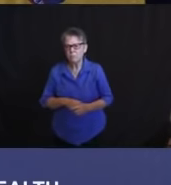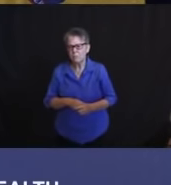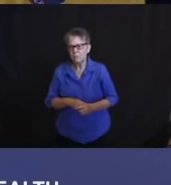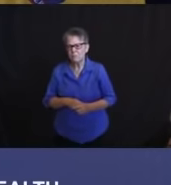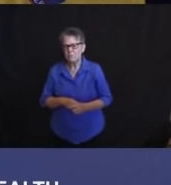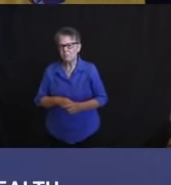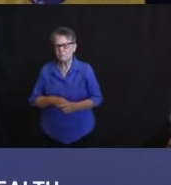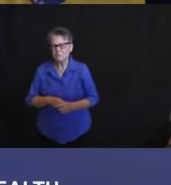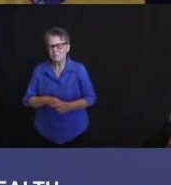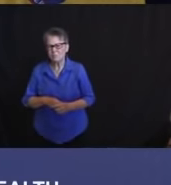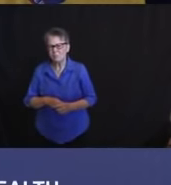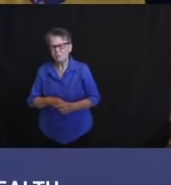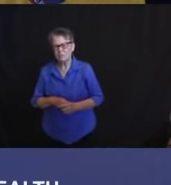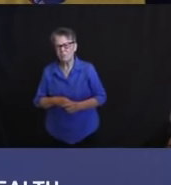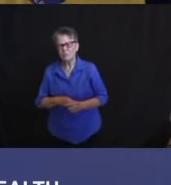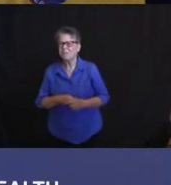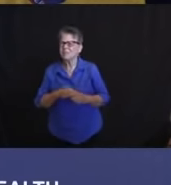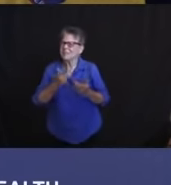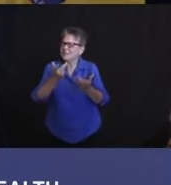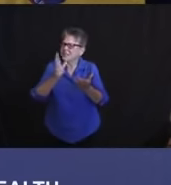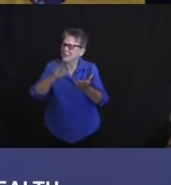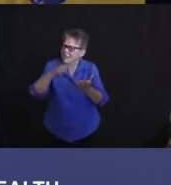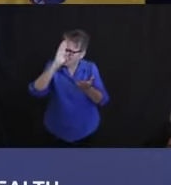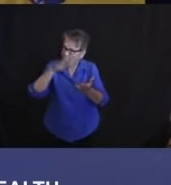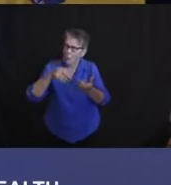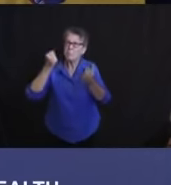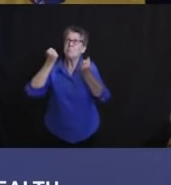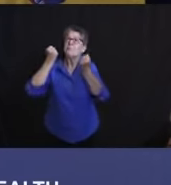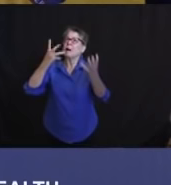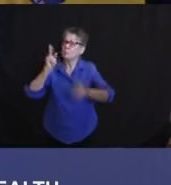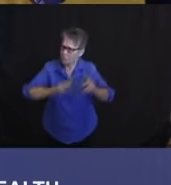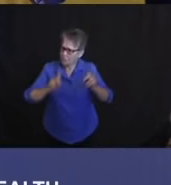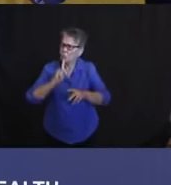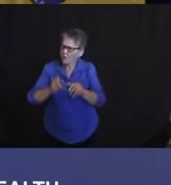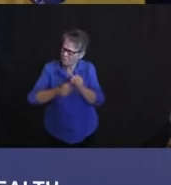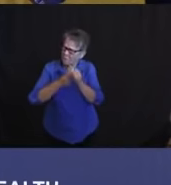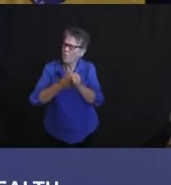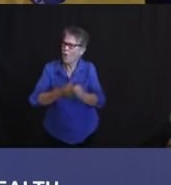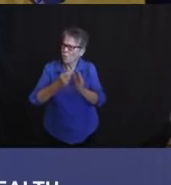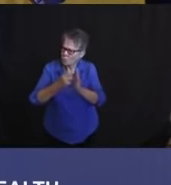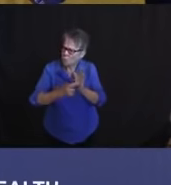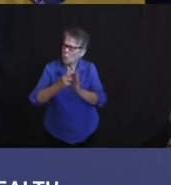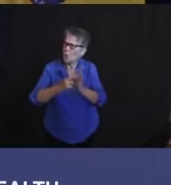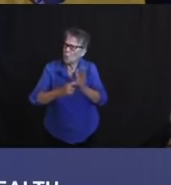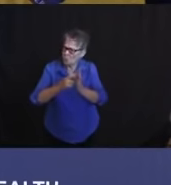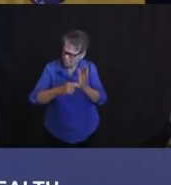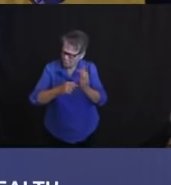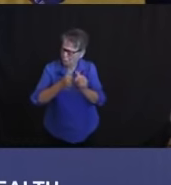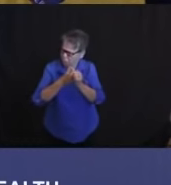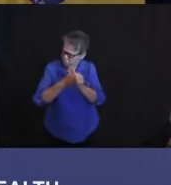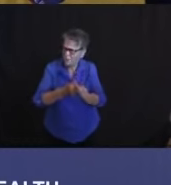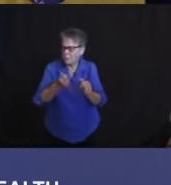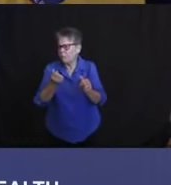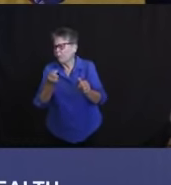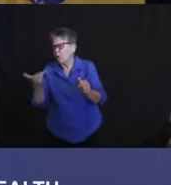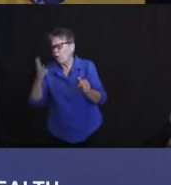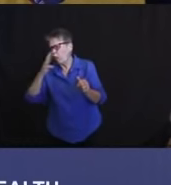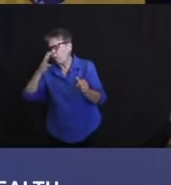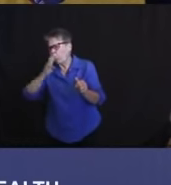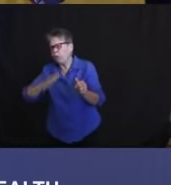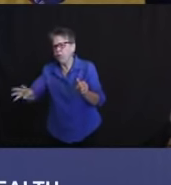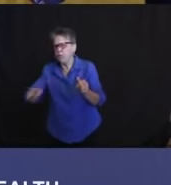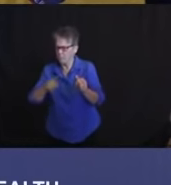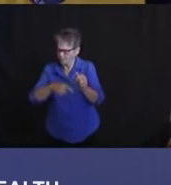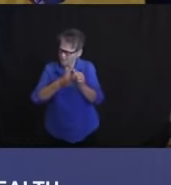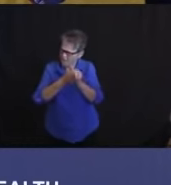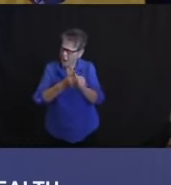hotspots right now. It's something, obviously, Dustin, we're looking at. And we did it we made the decision and we went live